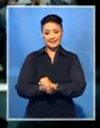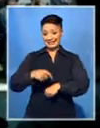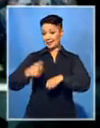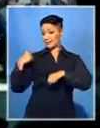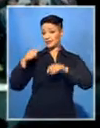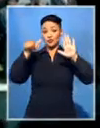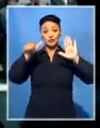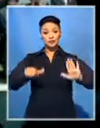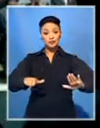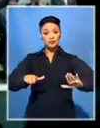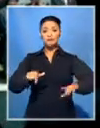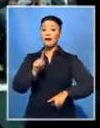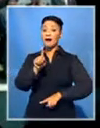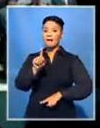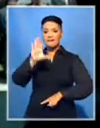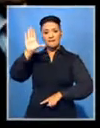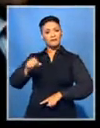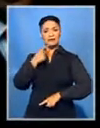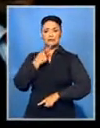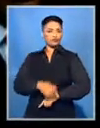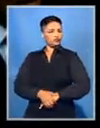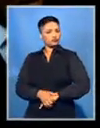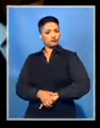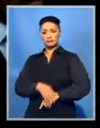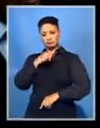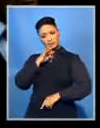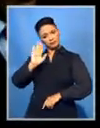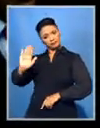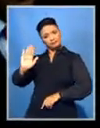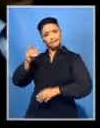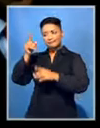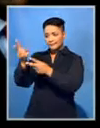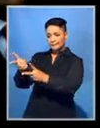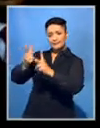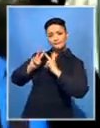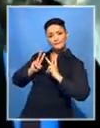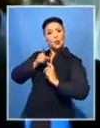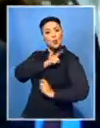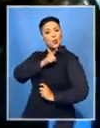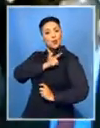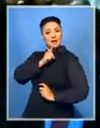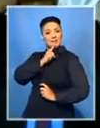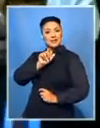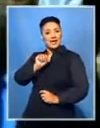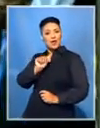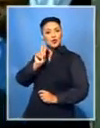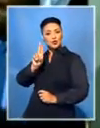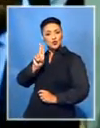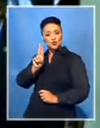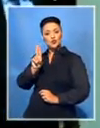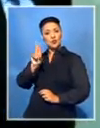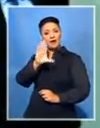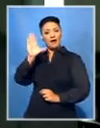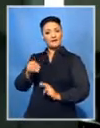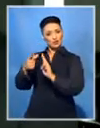June. But South Africa claims the fact the Sudanese president visited the country on an AU invitation handed him